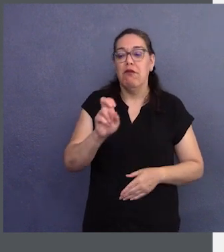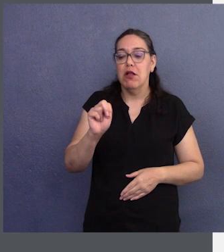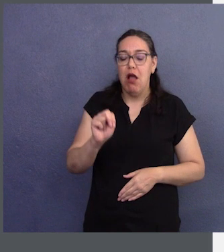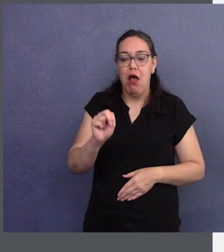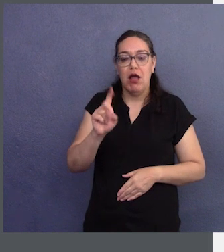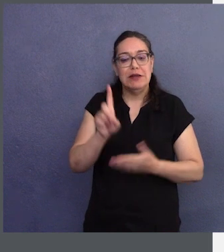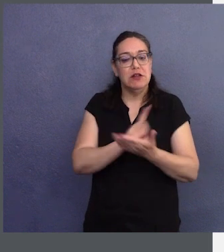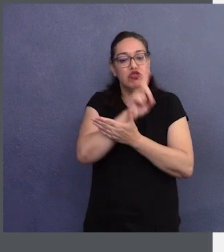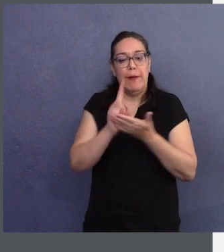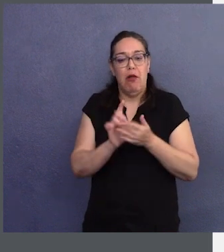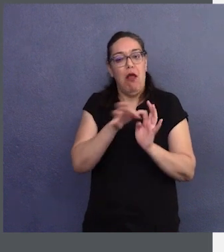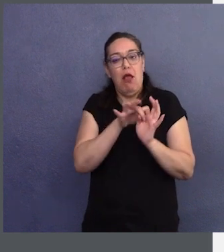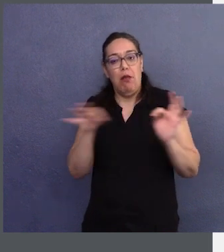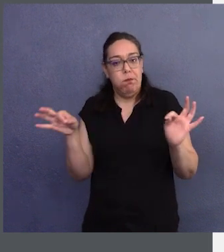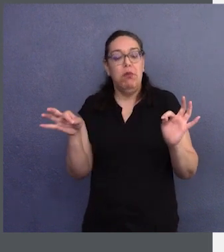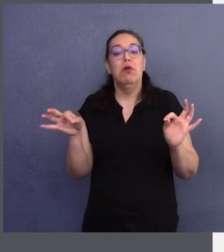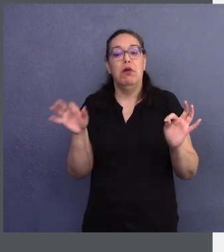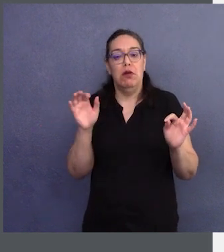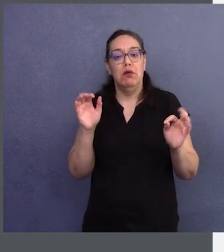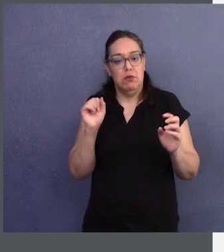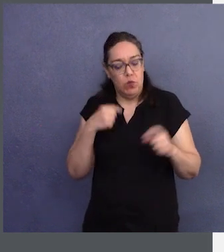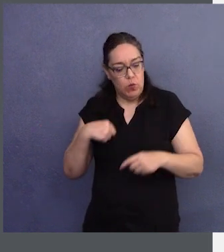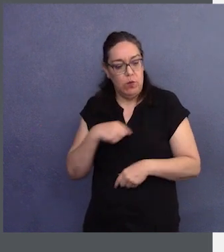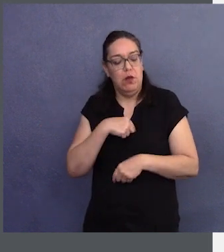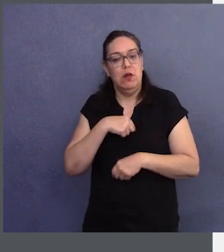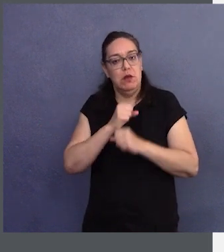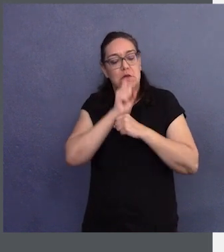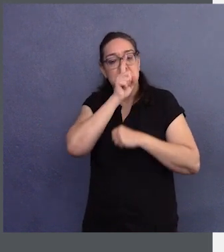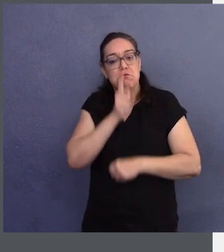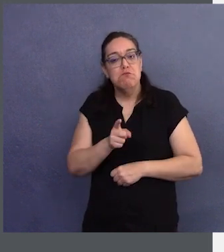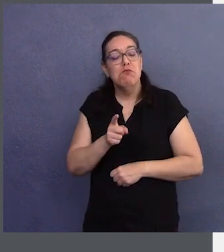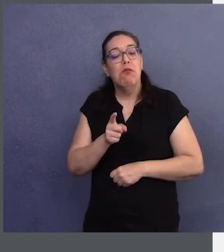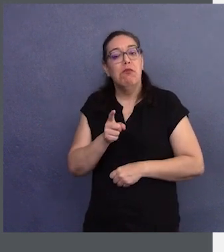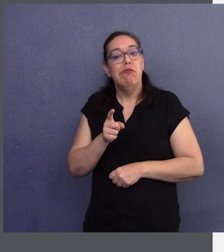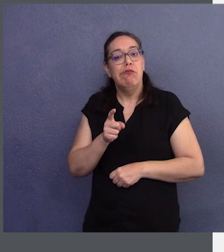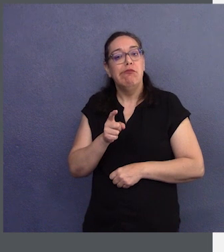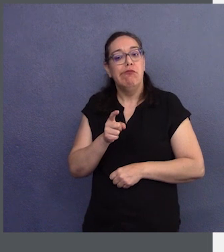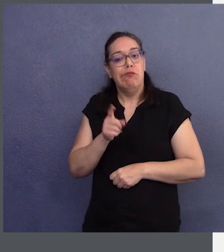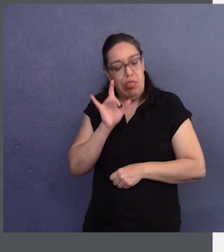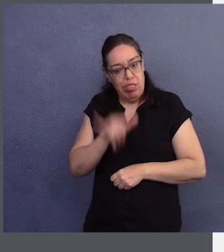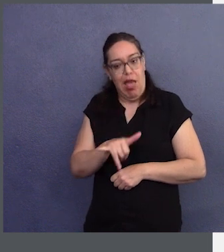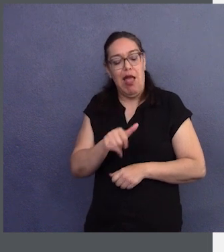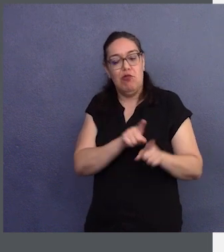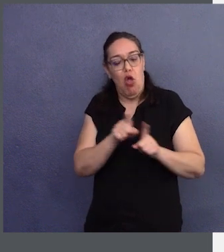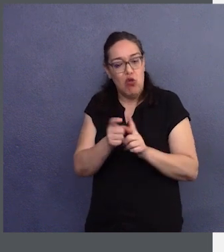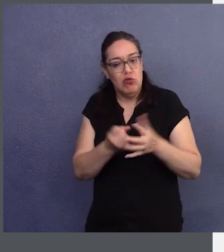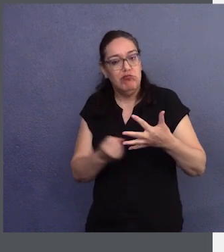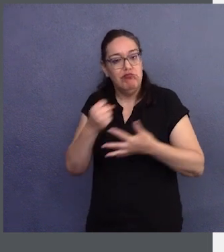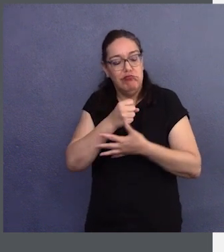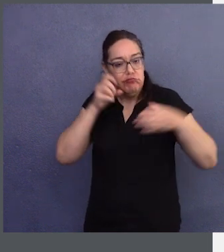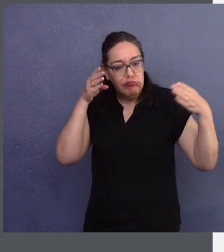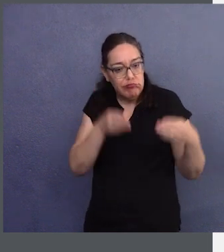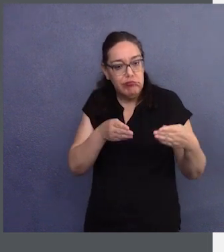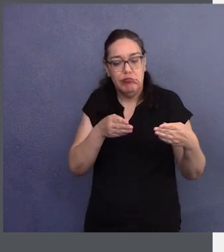non-discriminatory clause that we need to ensure is front and center as far as who is